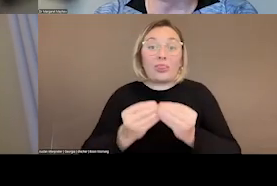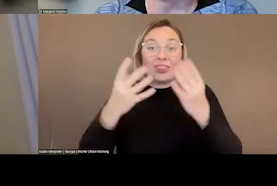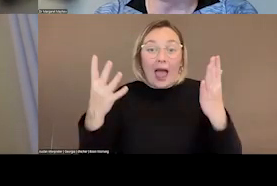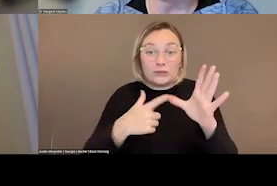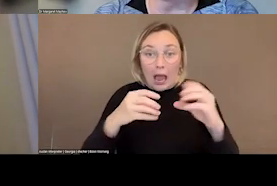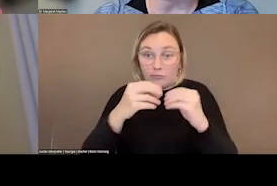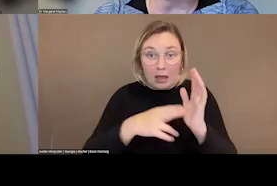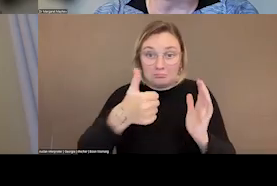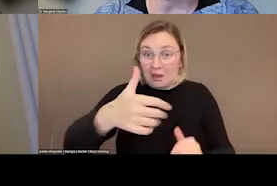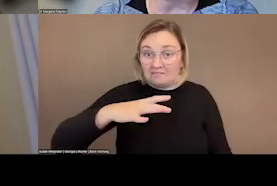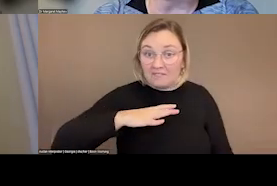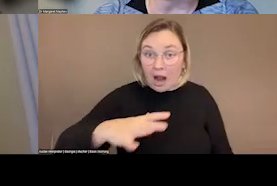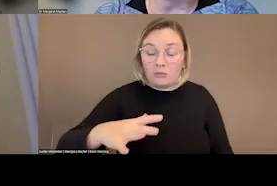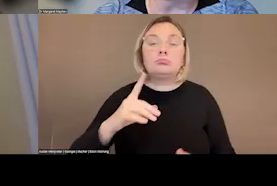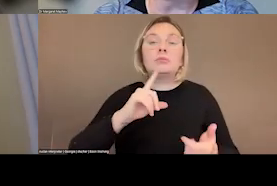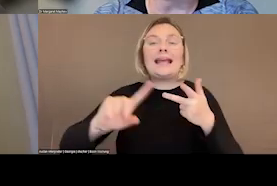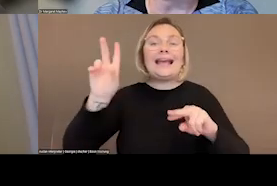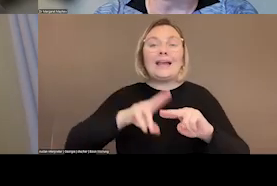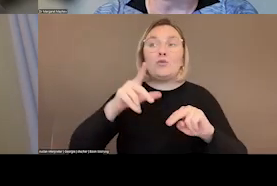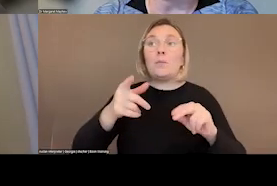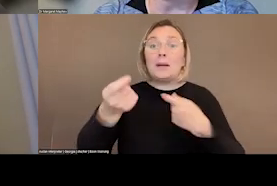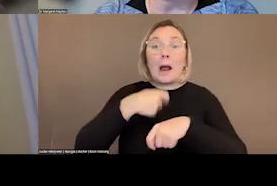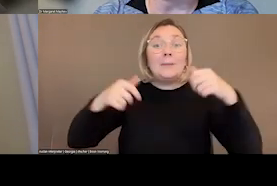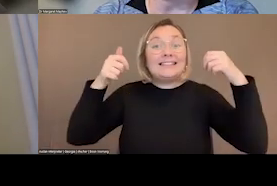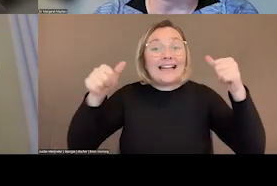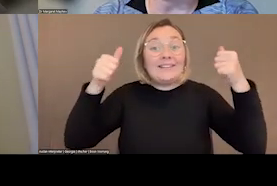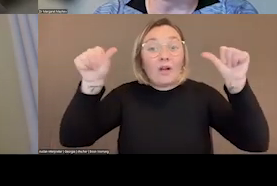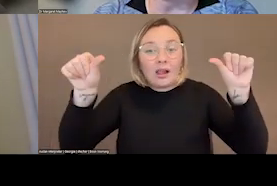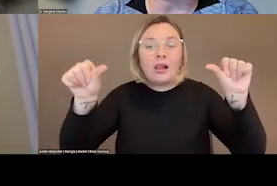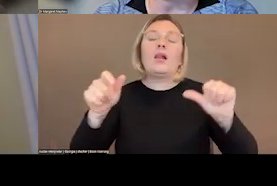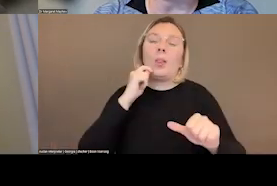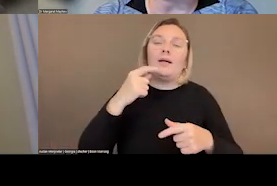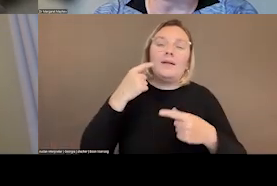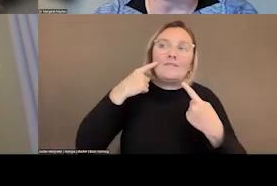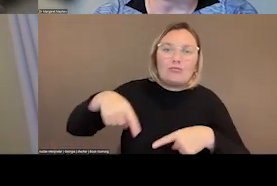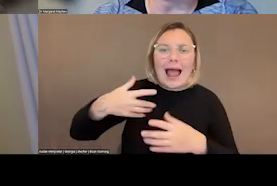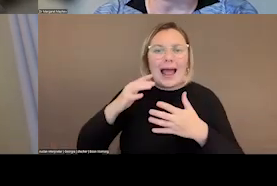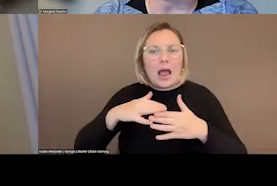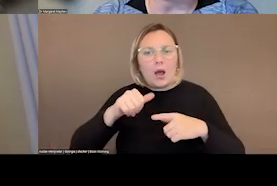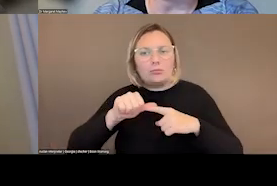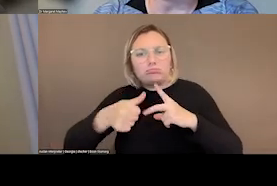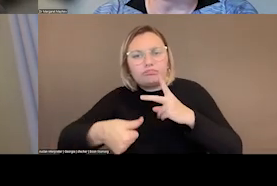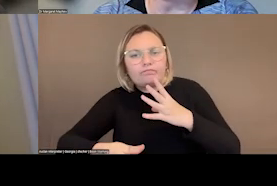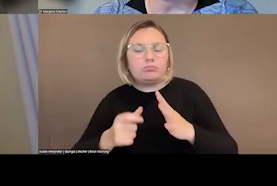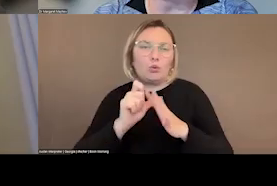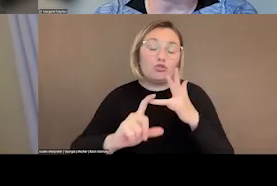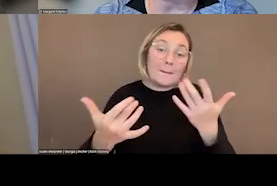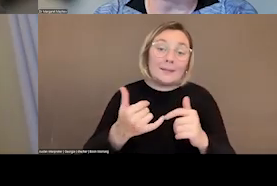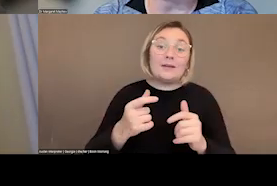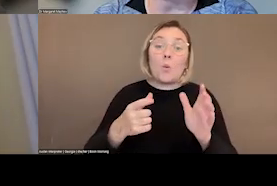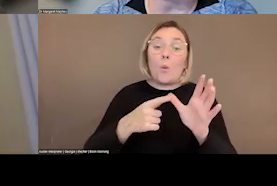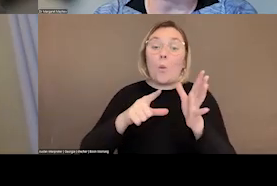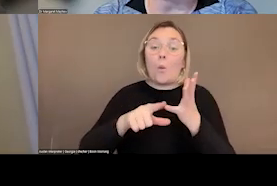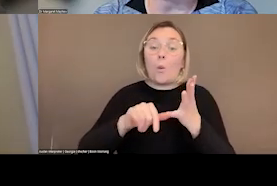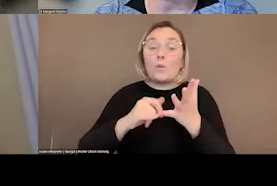much fine. If you were to be successful, we would work out next steps. You would either look at an auspicer